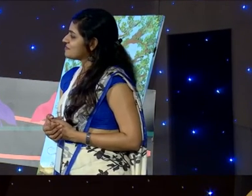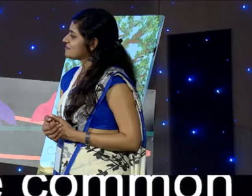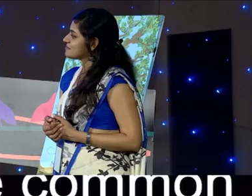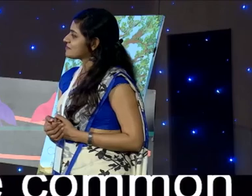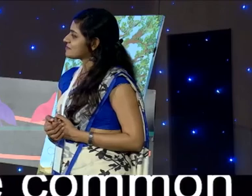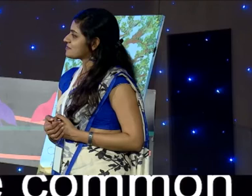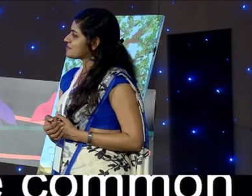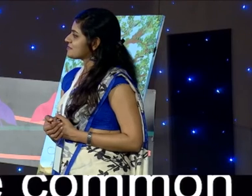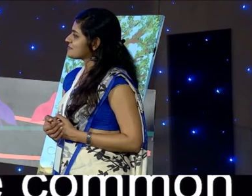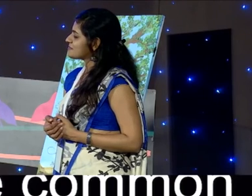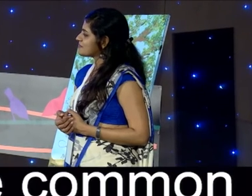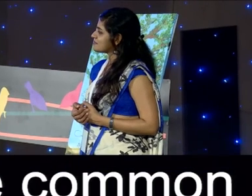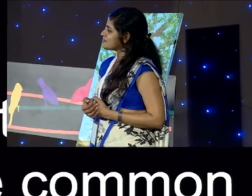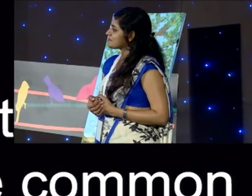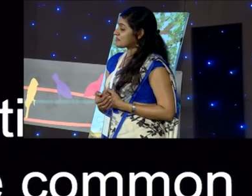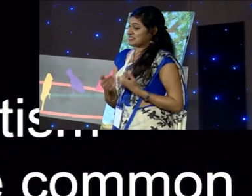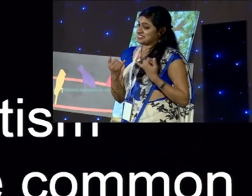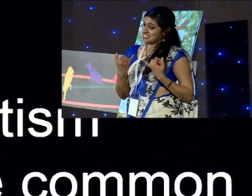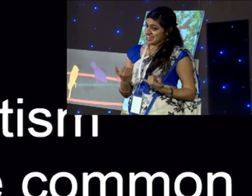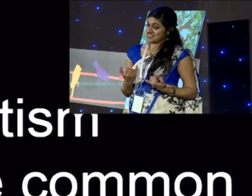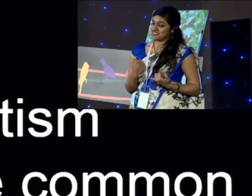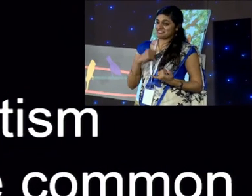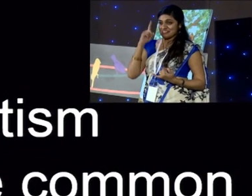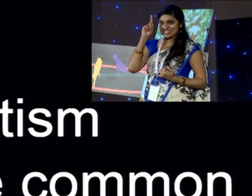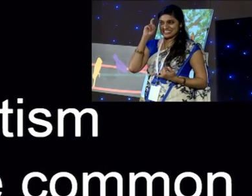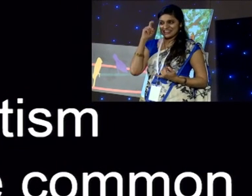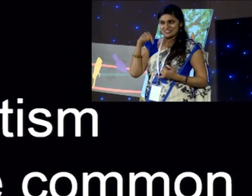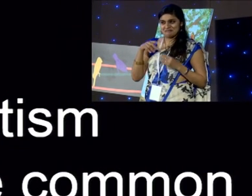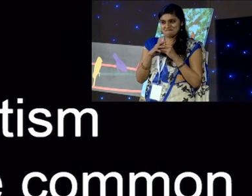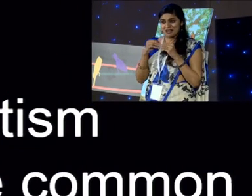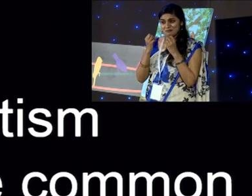in places like Silicon Valley, or maybe here in Bangalore,